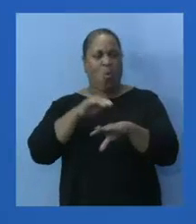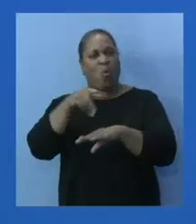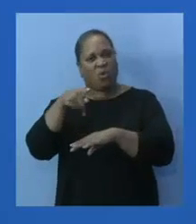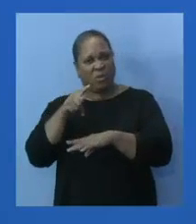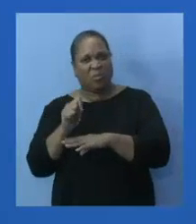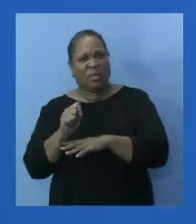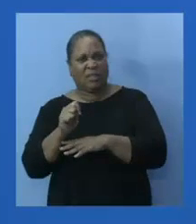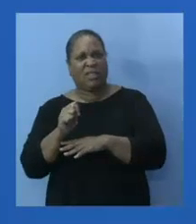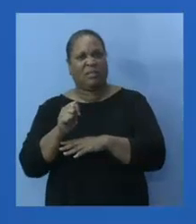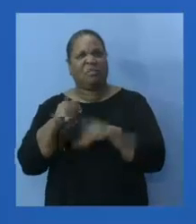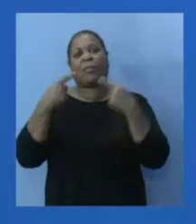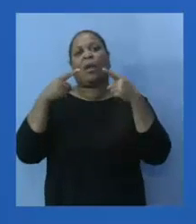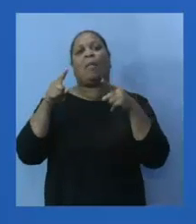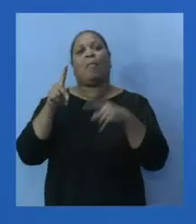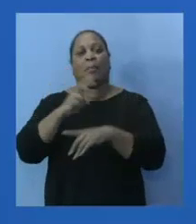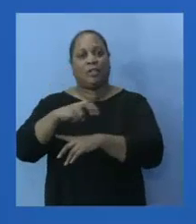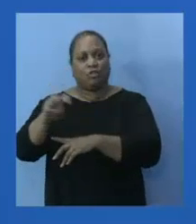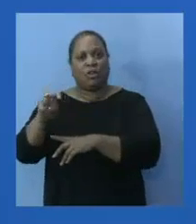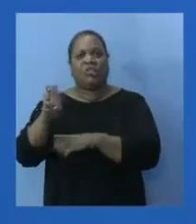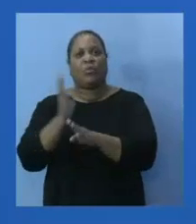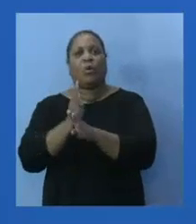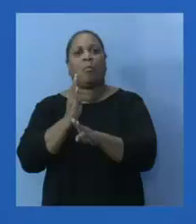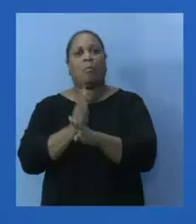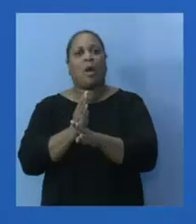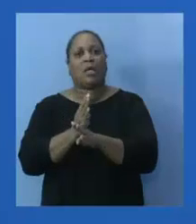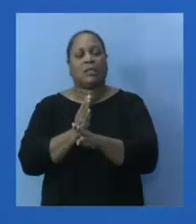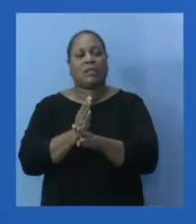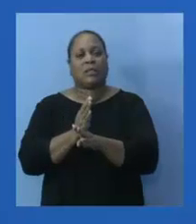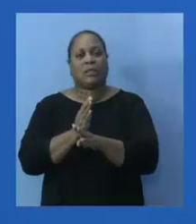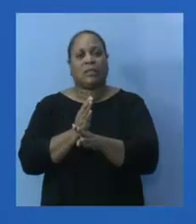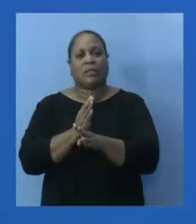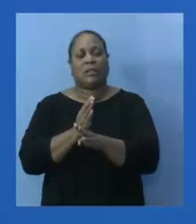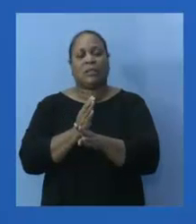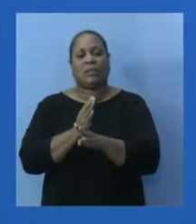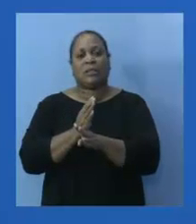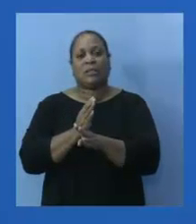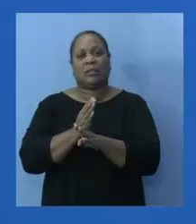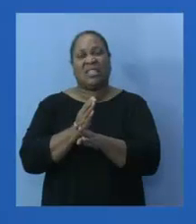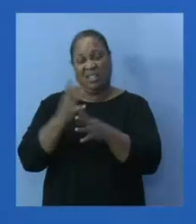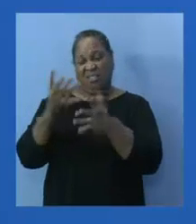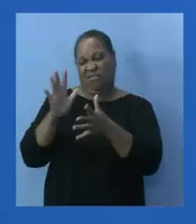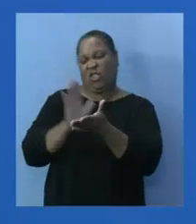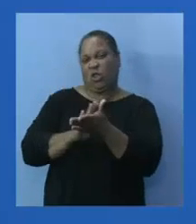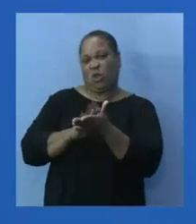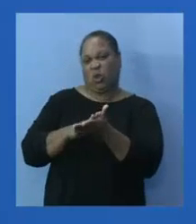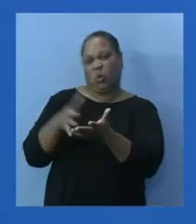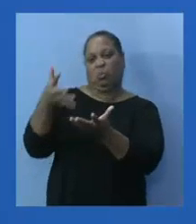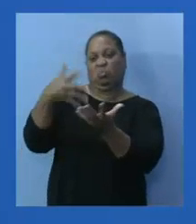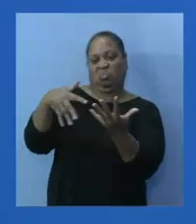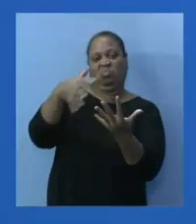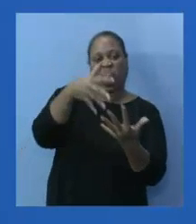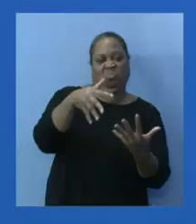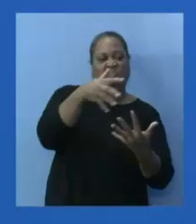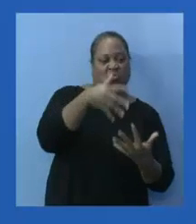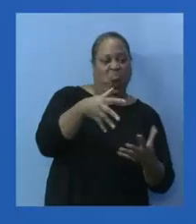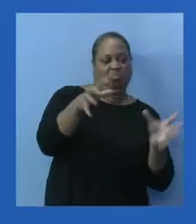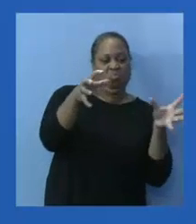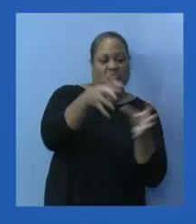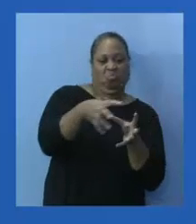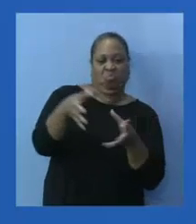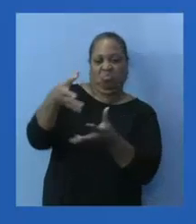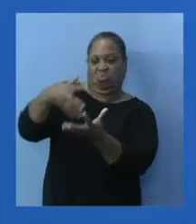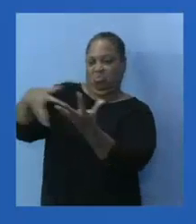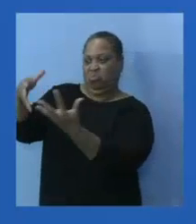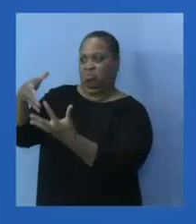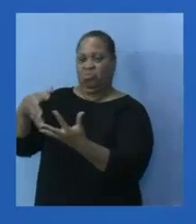next week will be back to minibuses, but getting into PTB buses after school and are mixing with children from different bubbles and grades